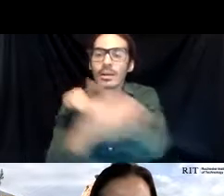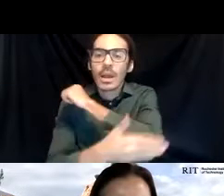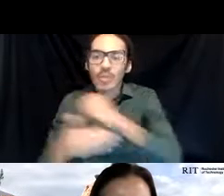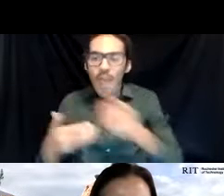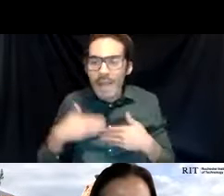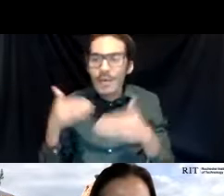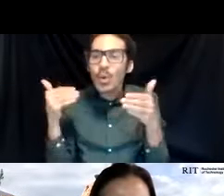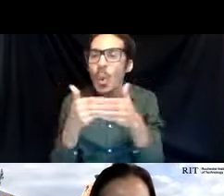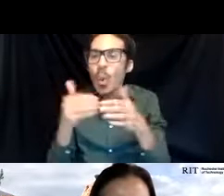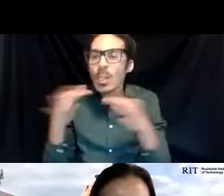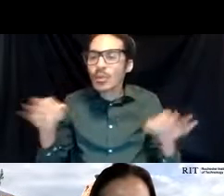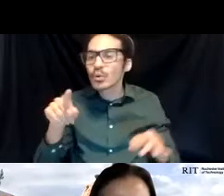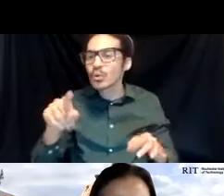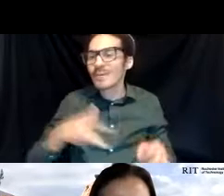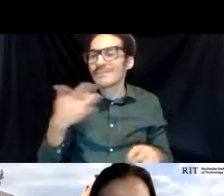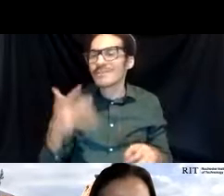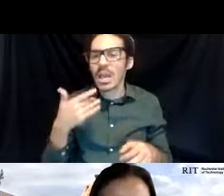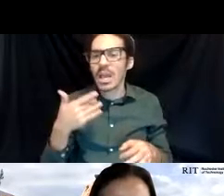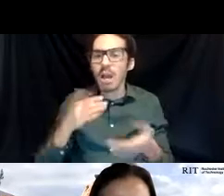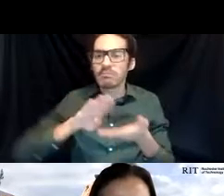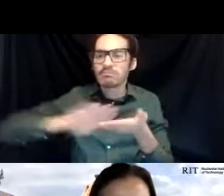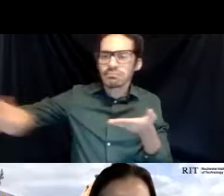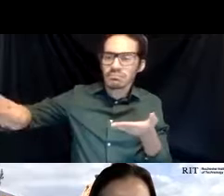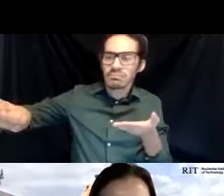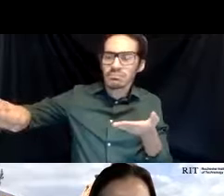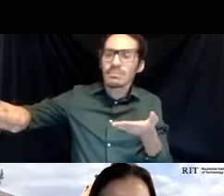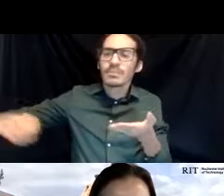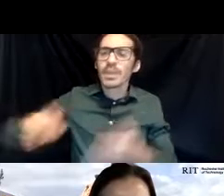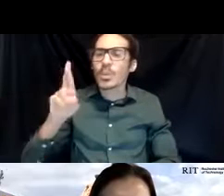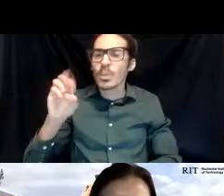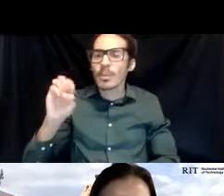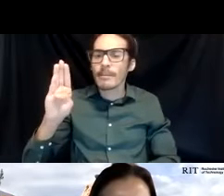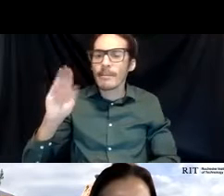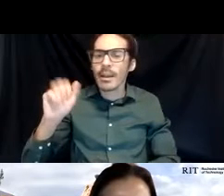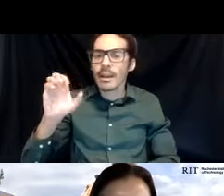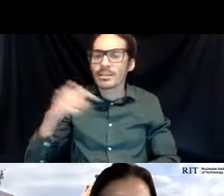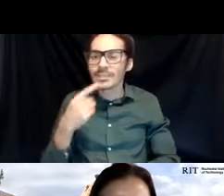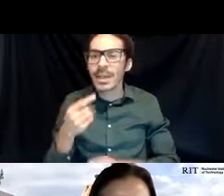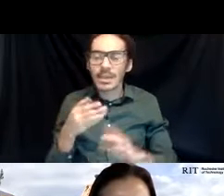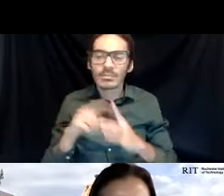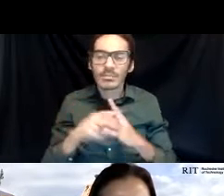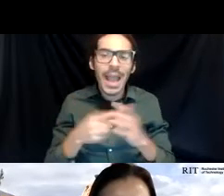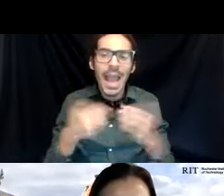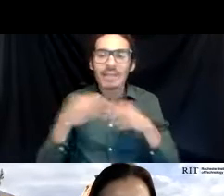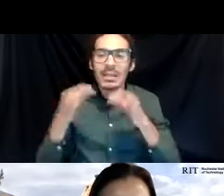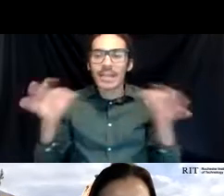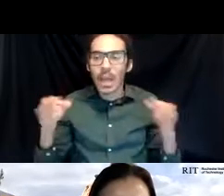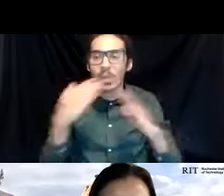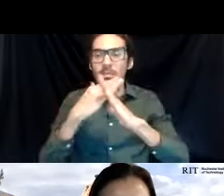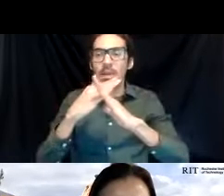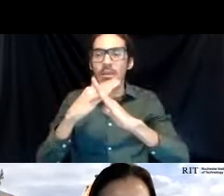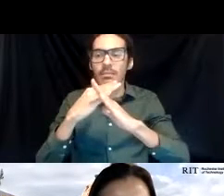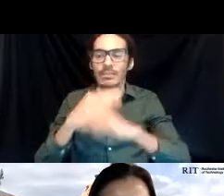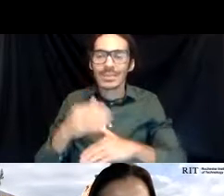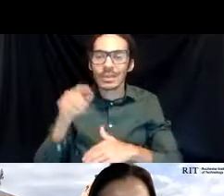sort of feel left out. Just as Rebecca was mentioning at the beginning, there's this language barrier, and that sort of leads